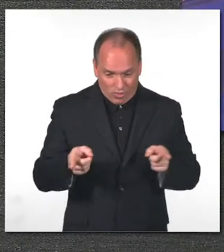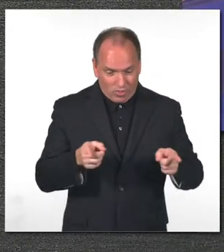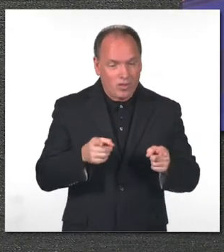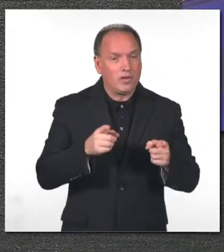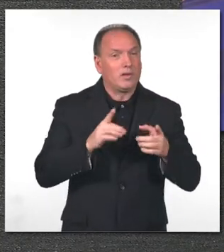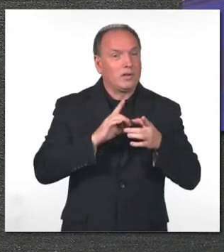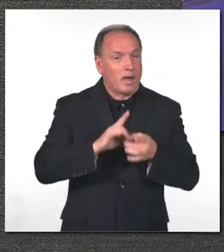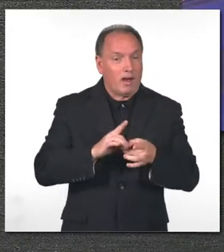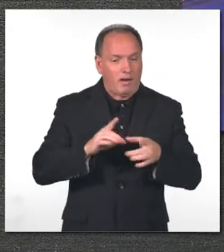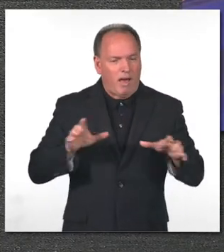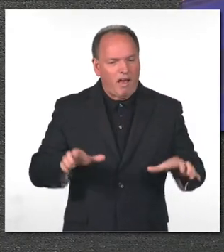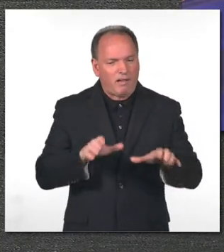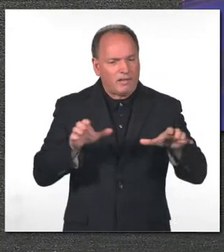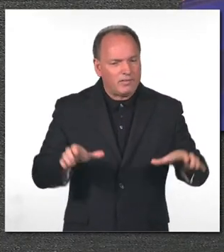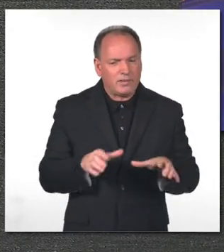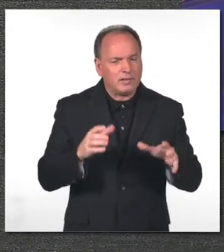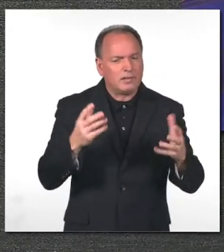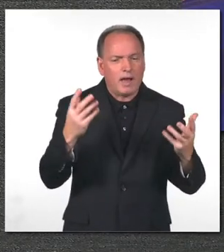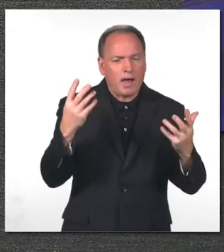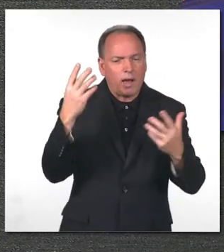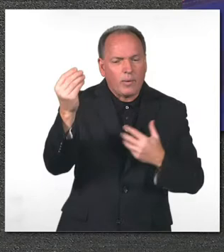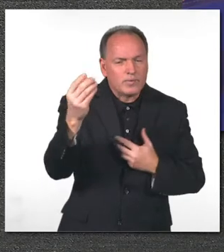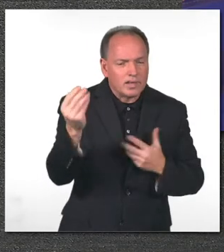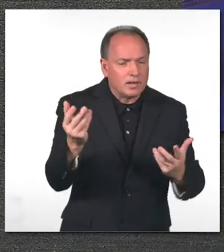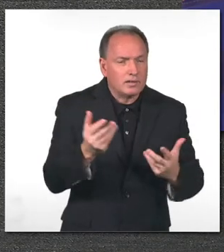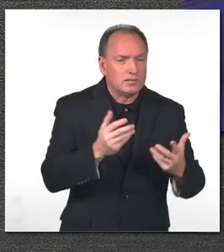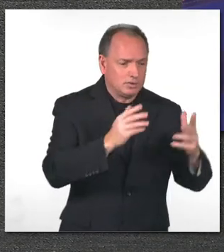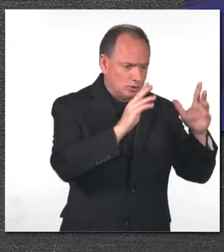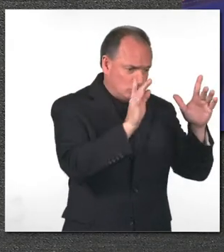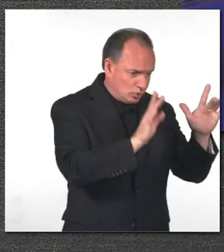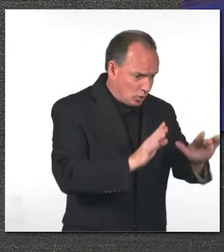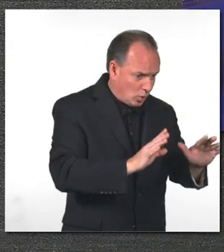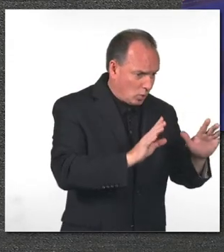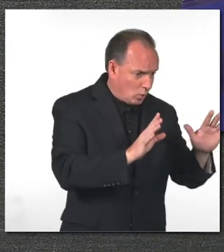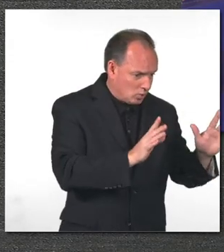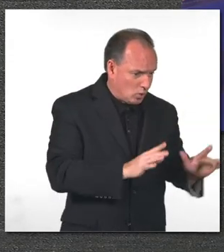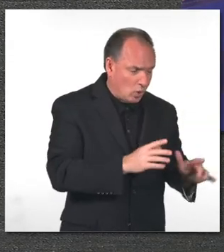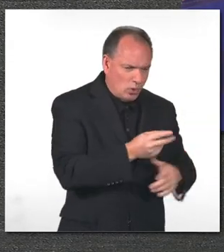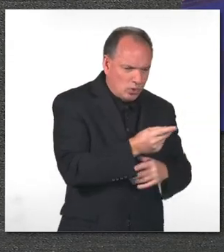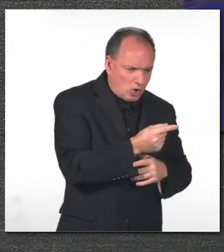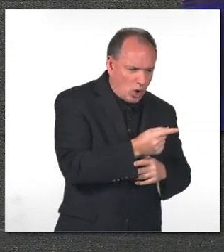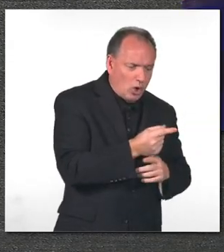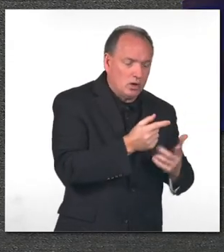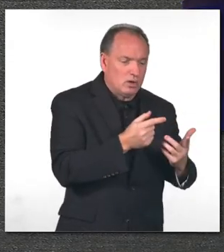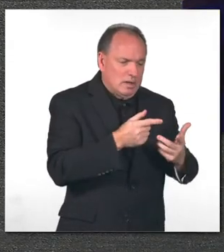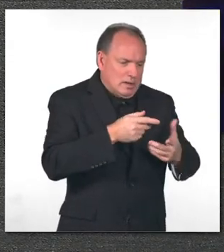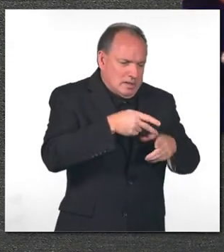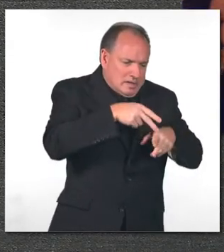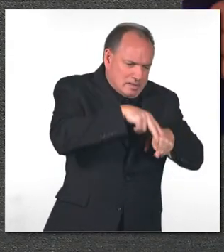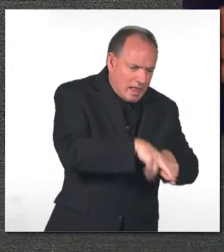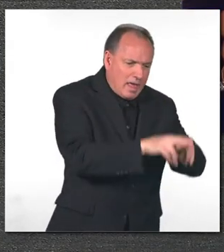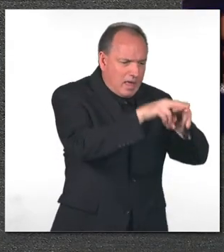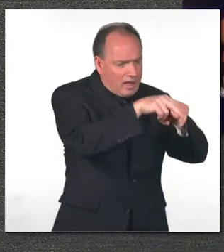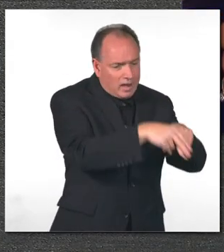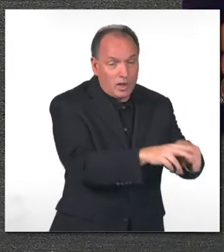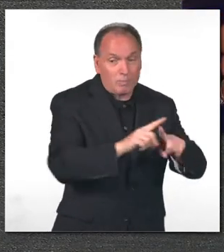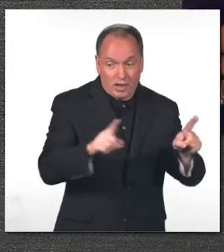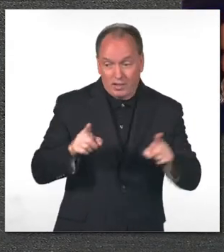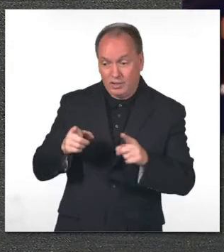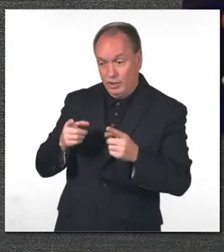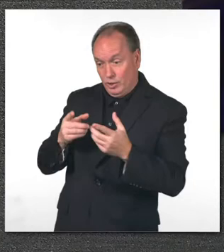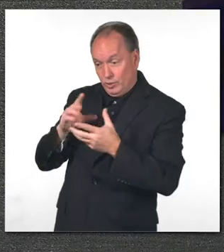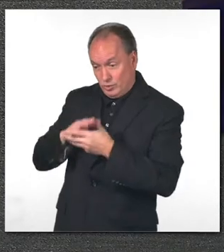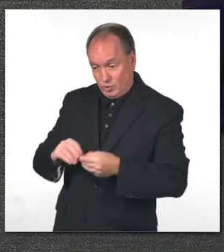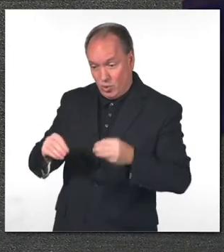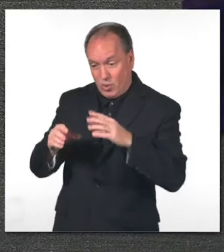activity. Our Snow, Snow, Snow book had our puppy dogs sledding. But in the story Bunny Slopes,